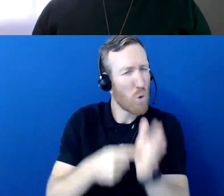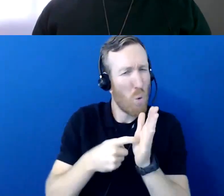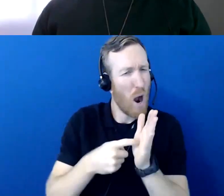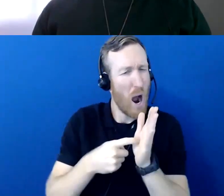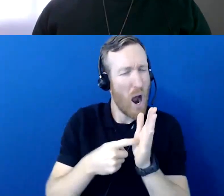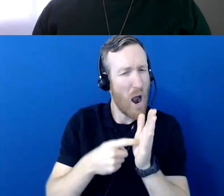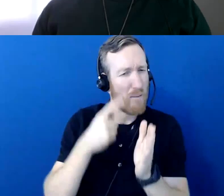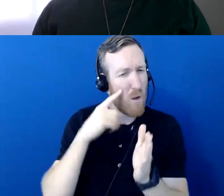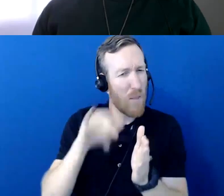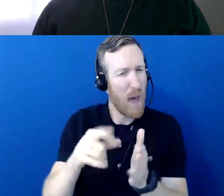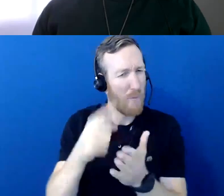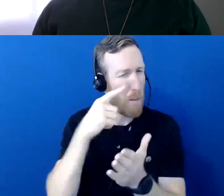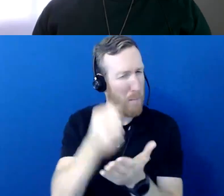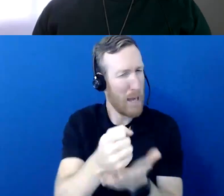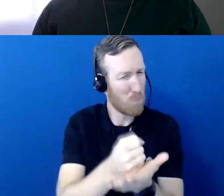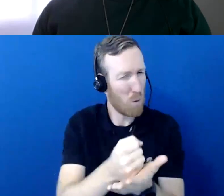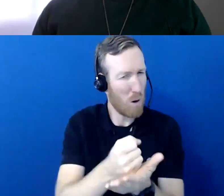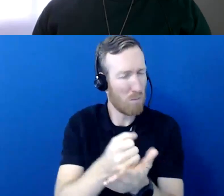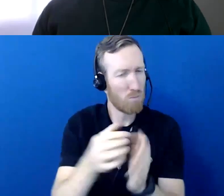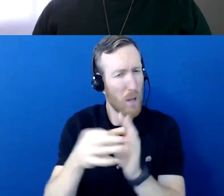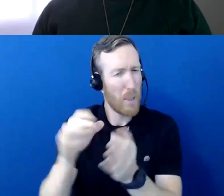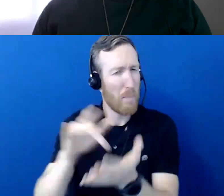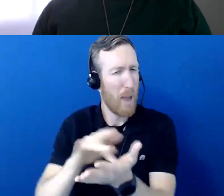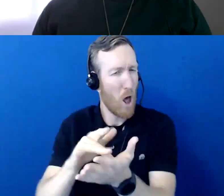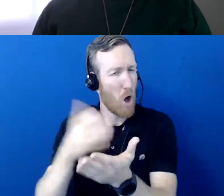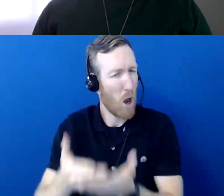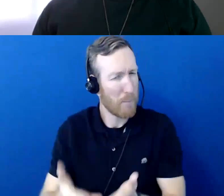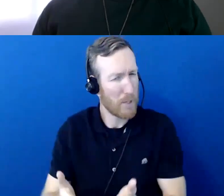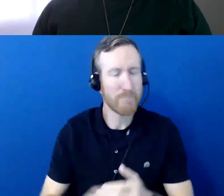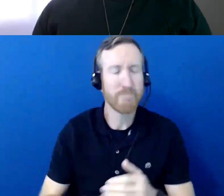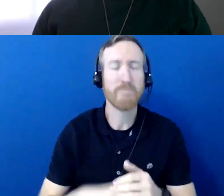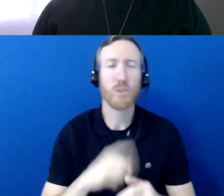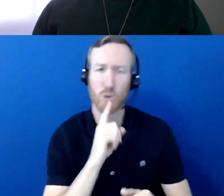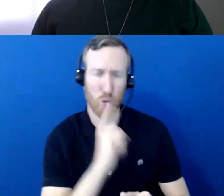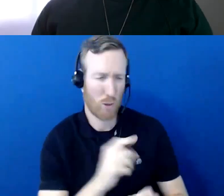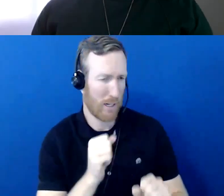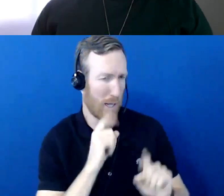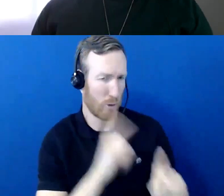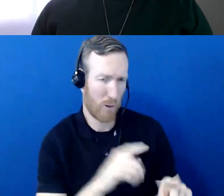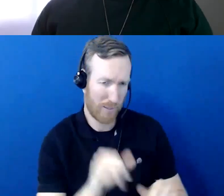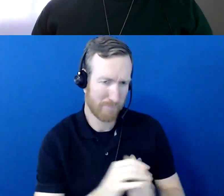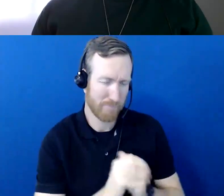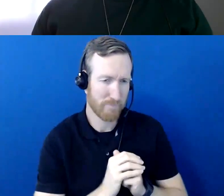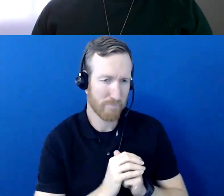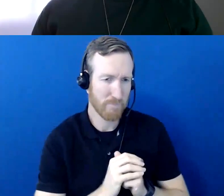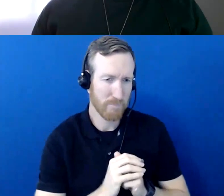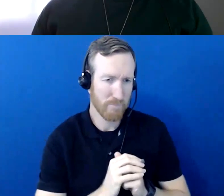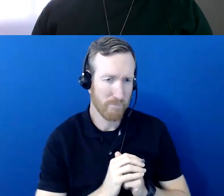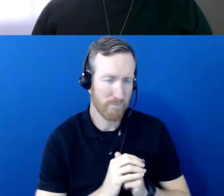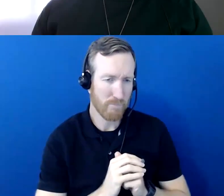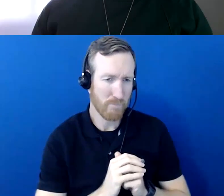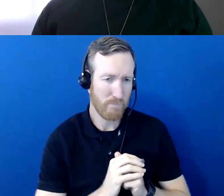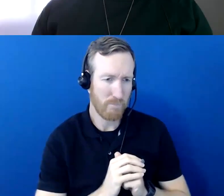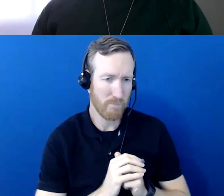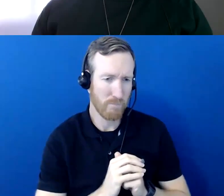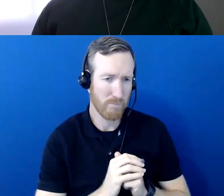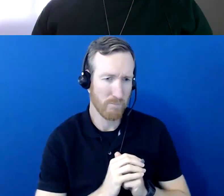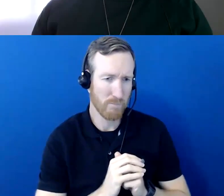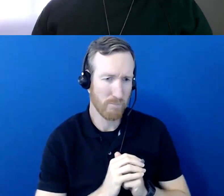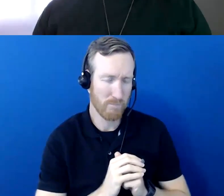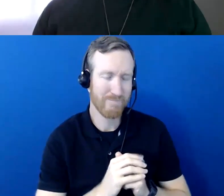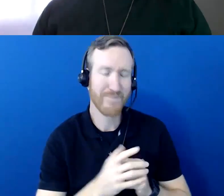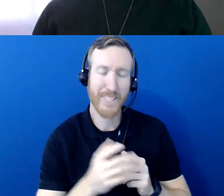Of part of the course, passport? Thank of you. course. I think that's a really